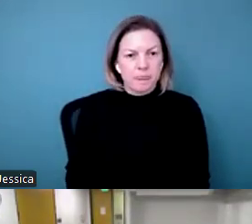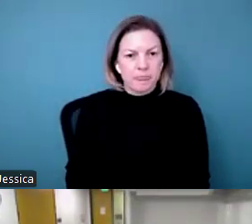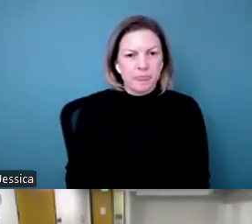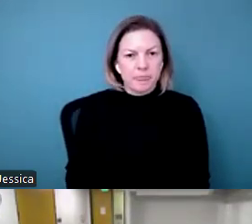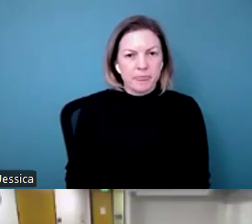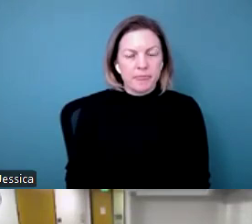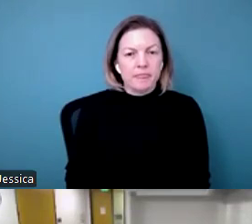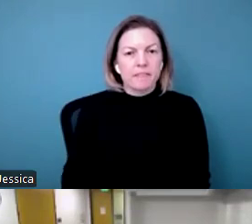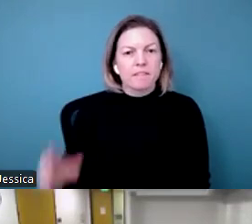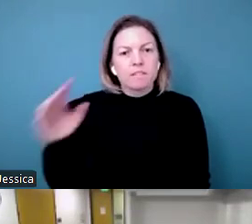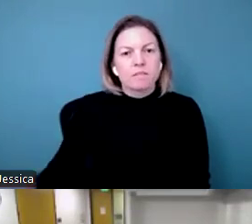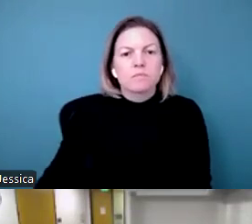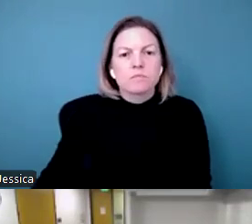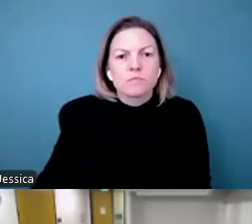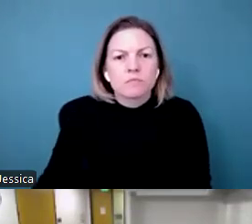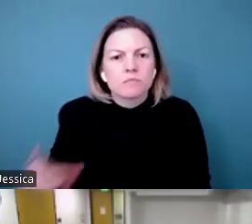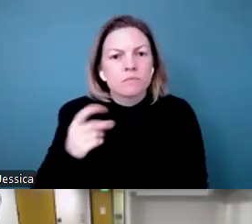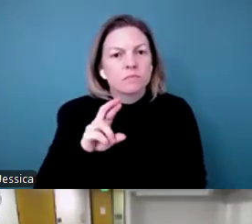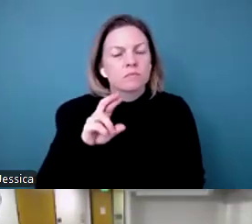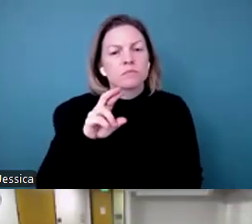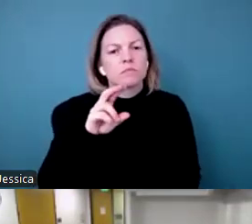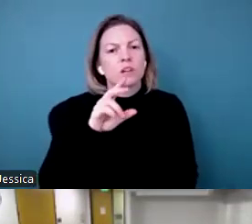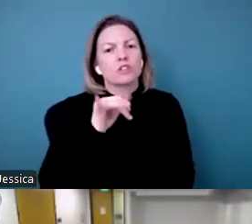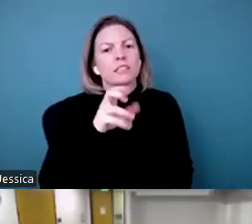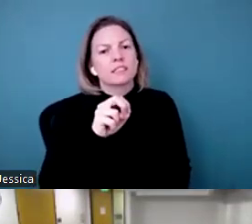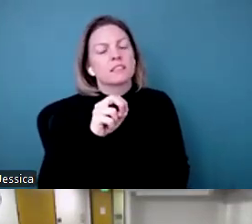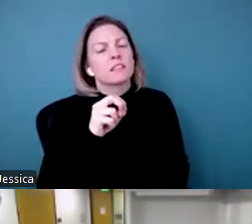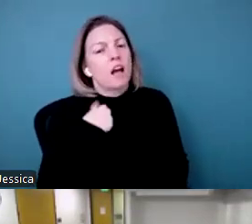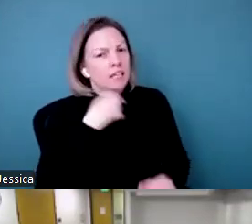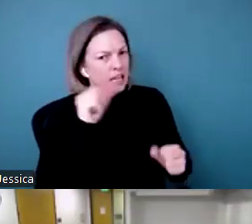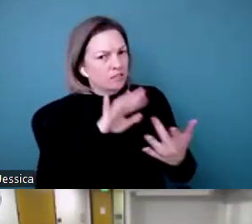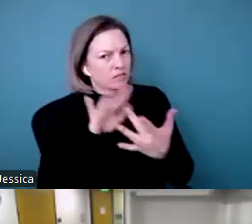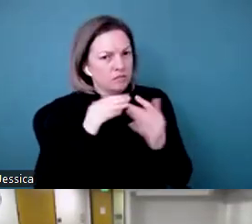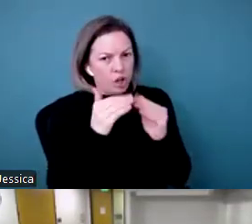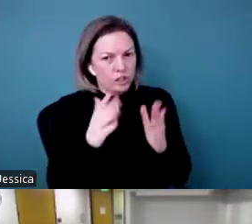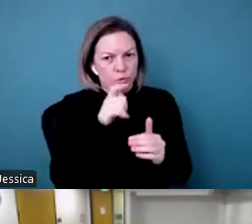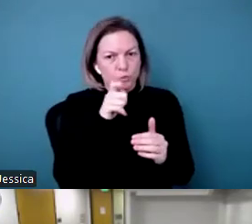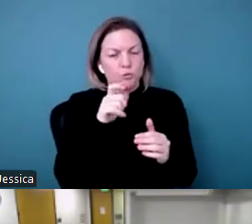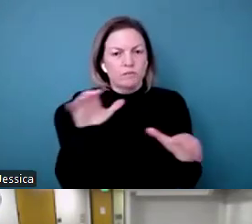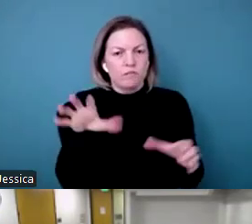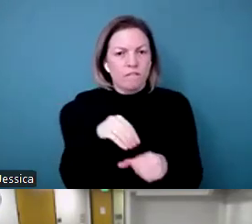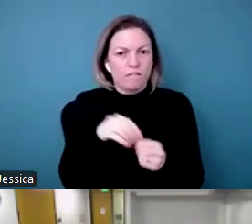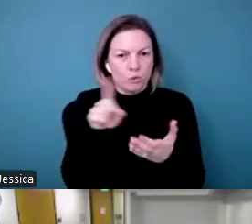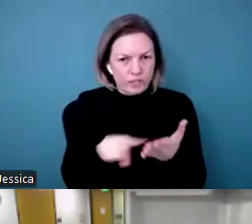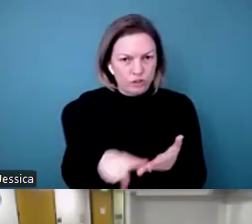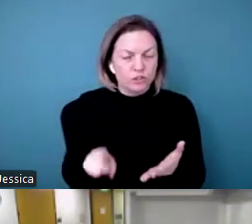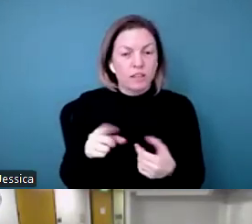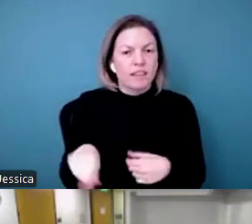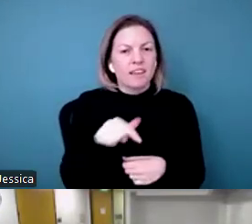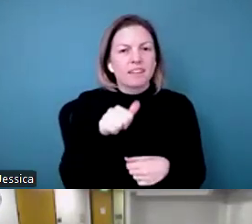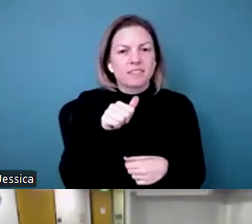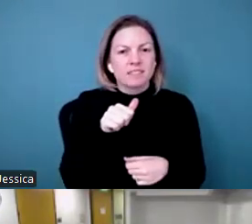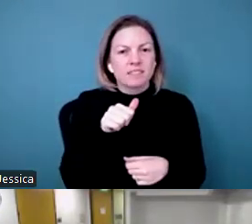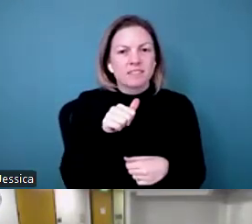If it's okay with you all, I can try to reach out to some colleagues who do research in this area. They're not perhaps the most, they don't